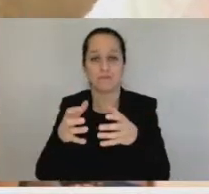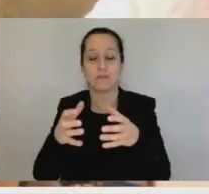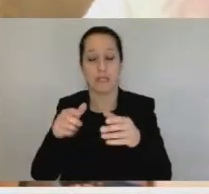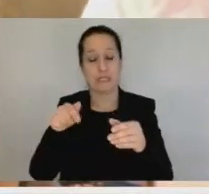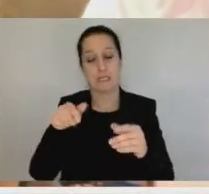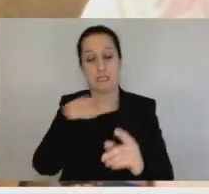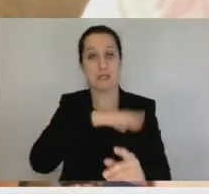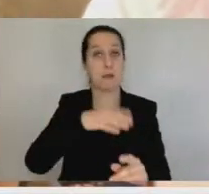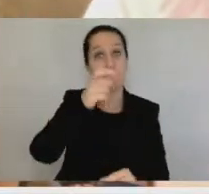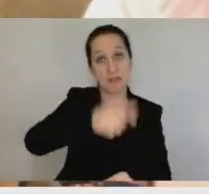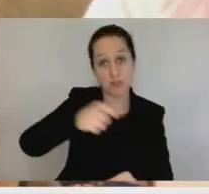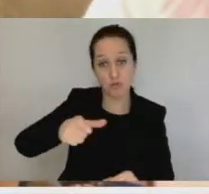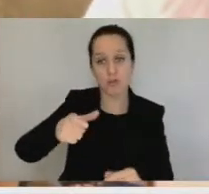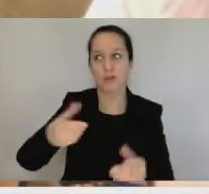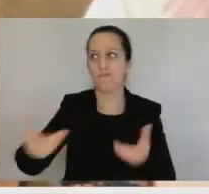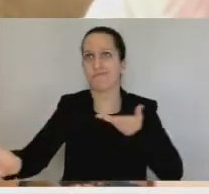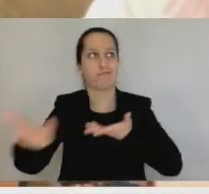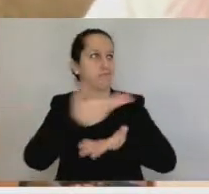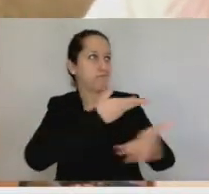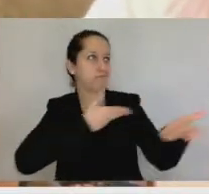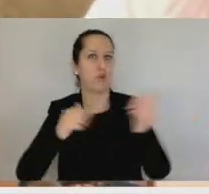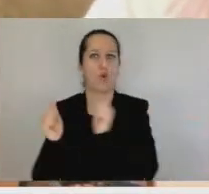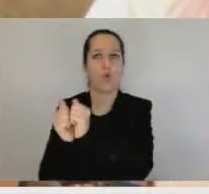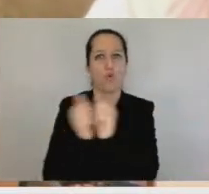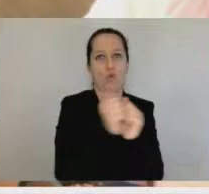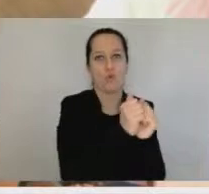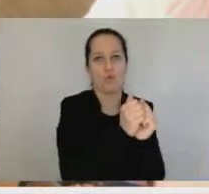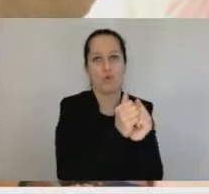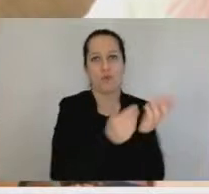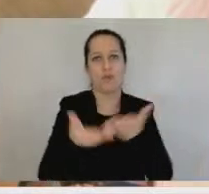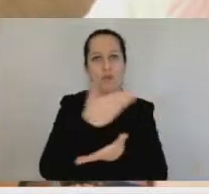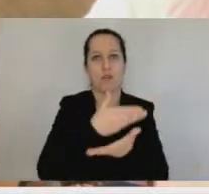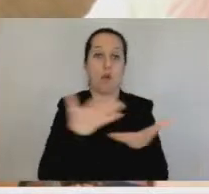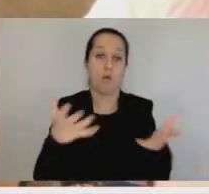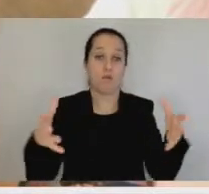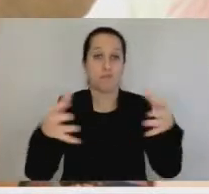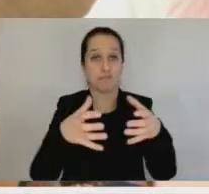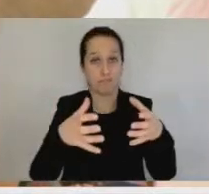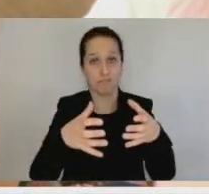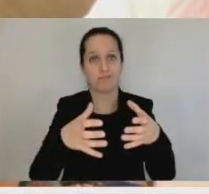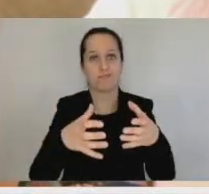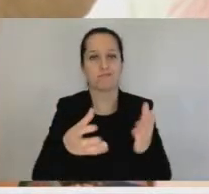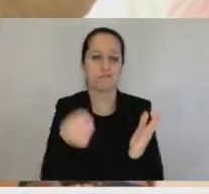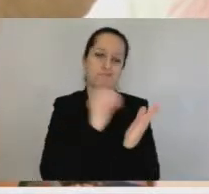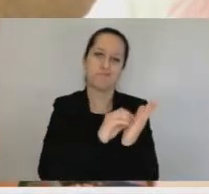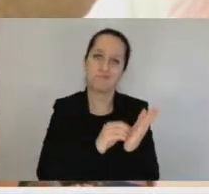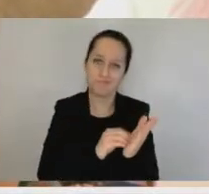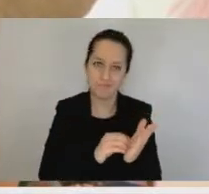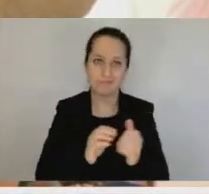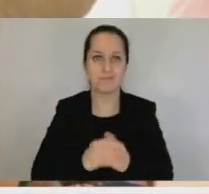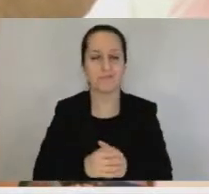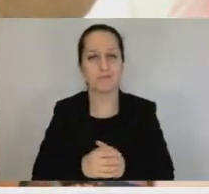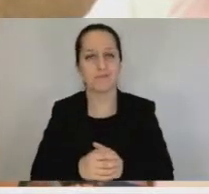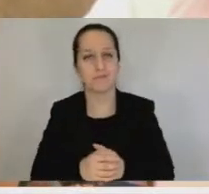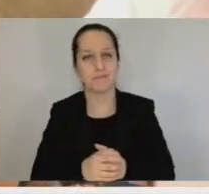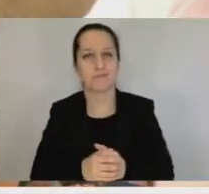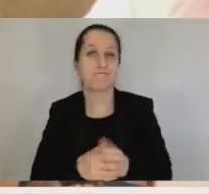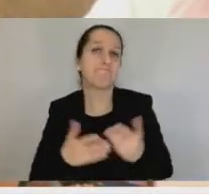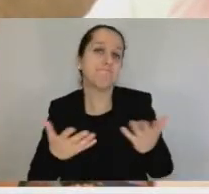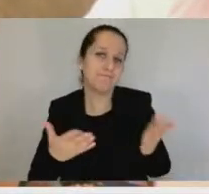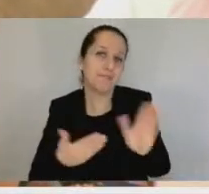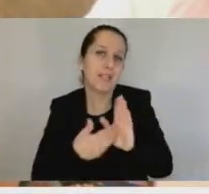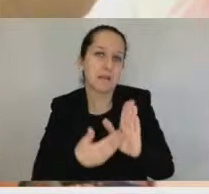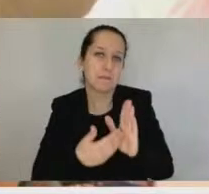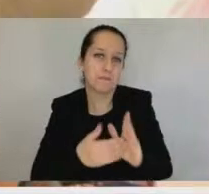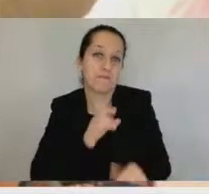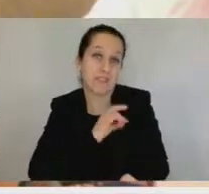Here, it's related to the reproduction program, the impact of your classmates, the school, the classroom. These will have an impact on the